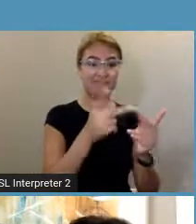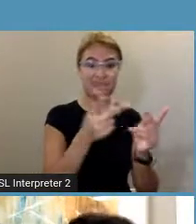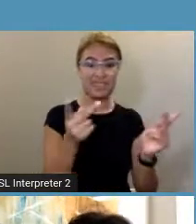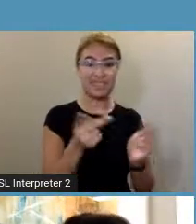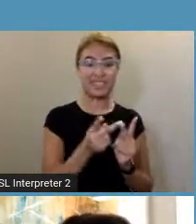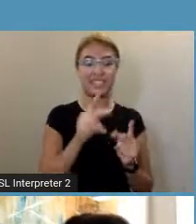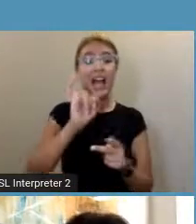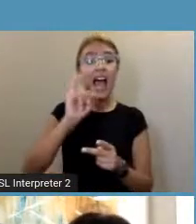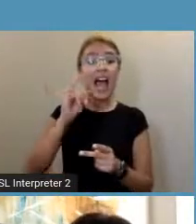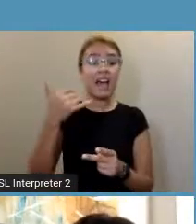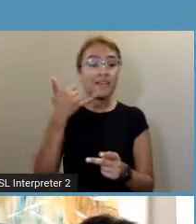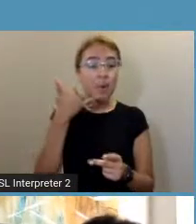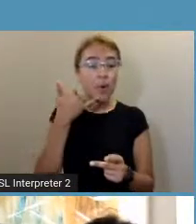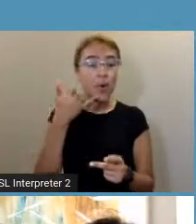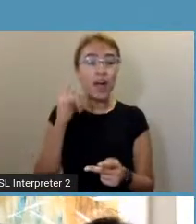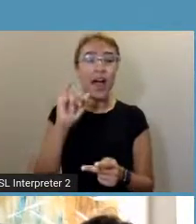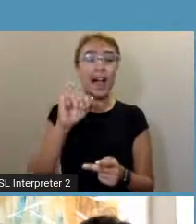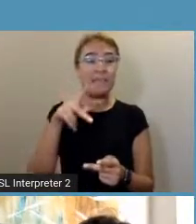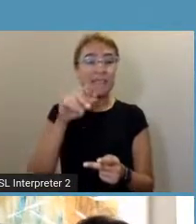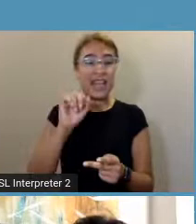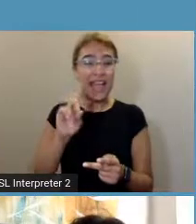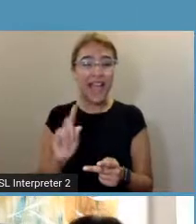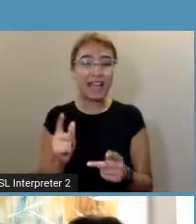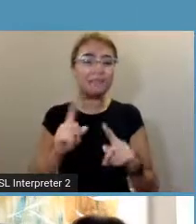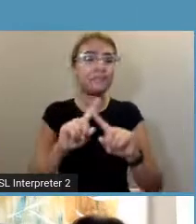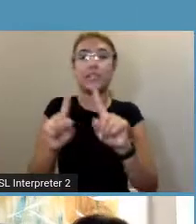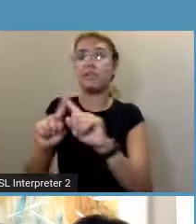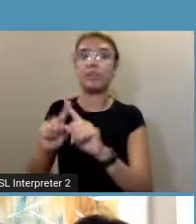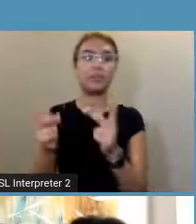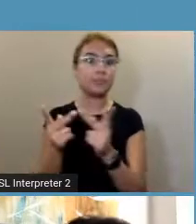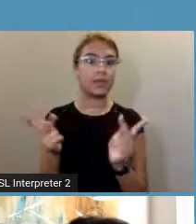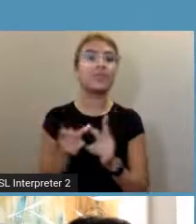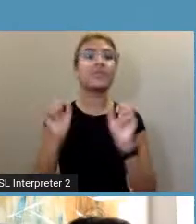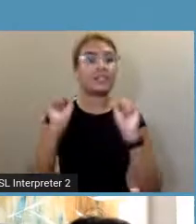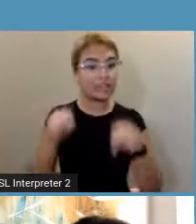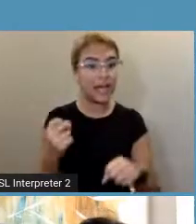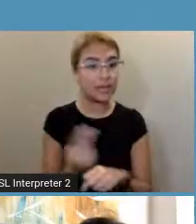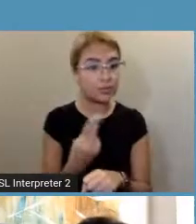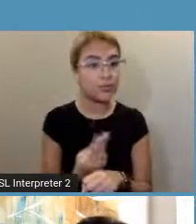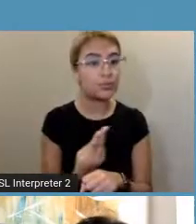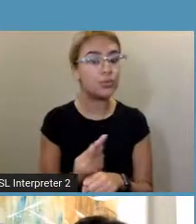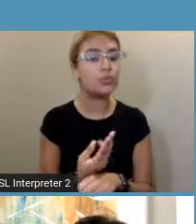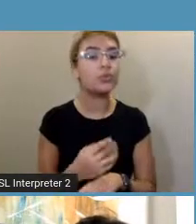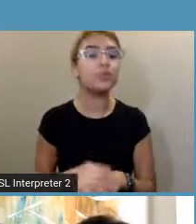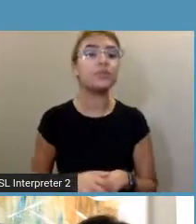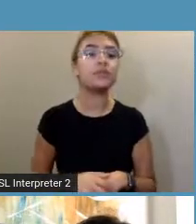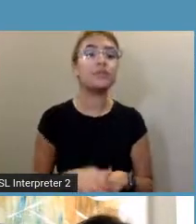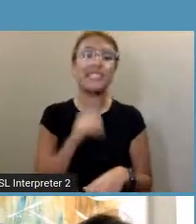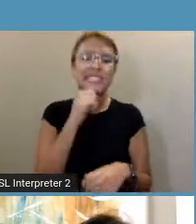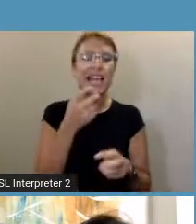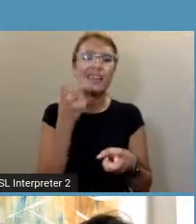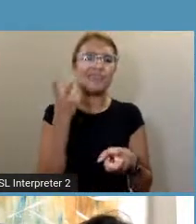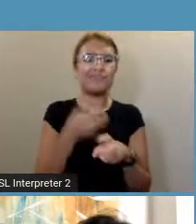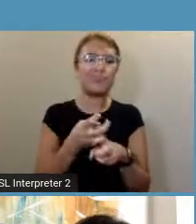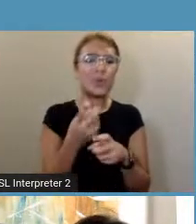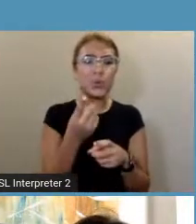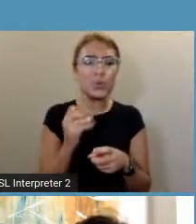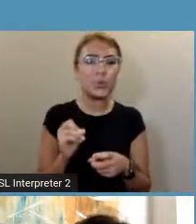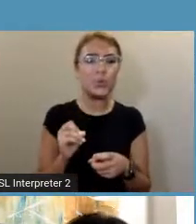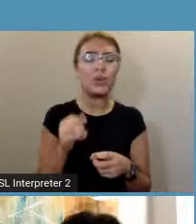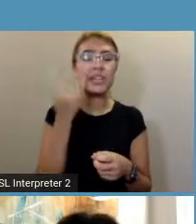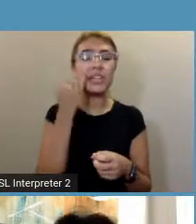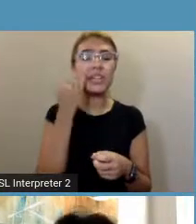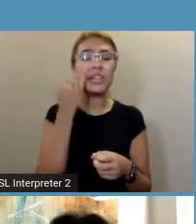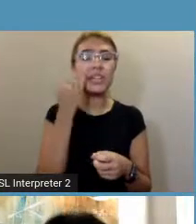iPad, and upload it on the App Store. That's one of the things that I really like. And it's not as complicated to do unless you start getting